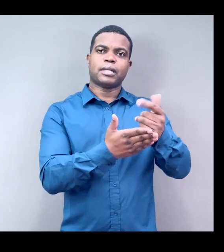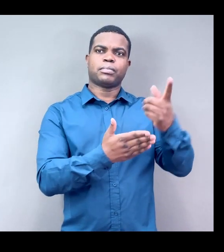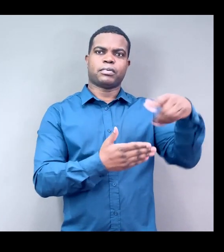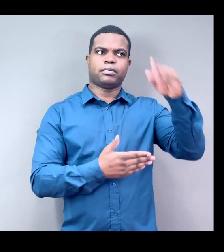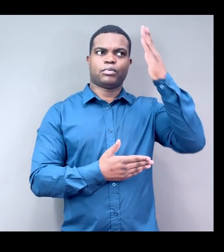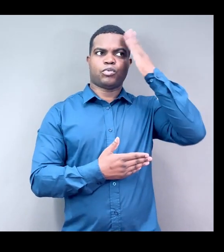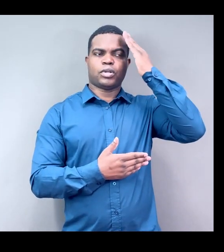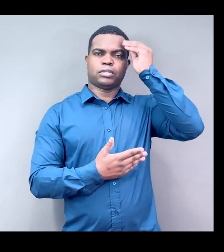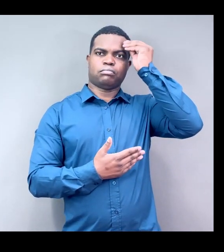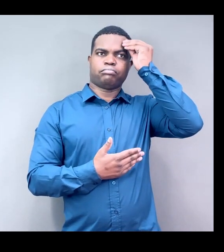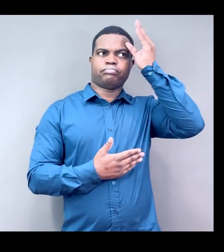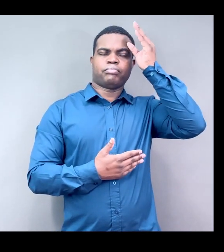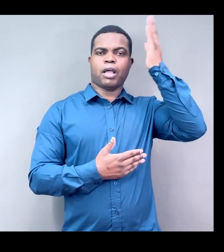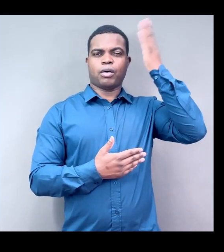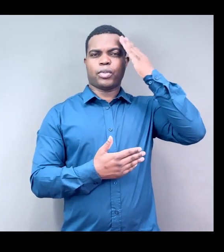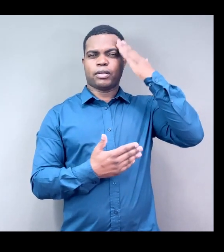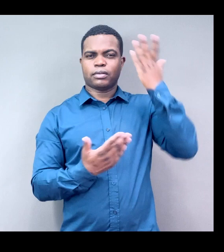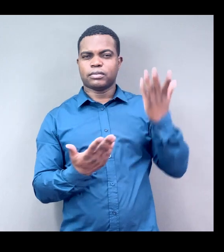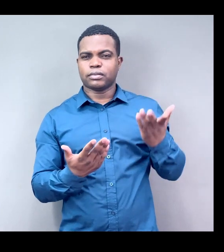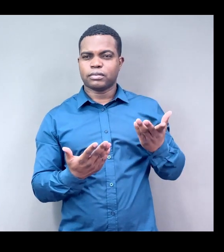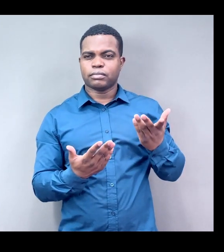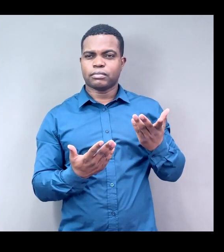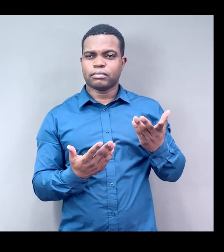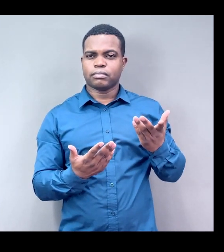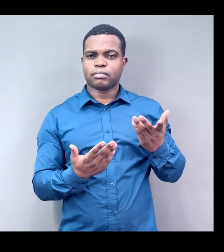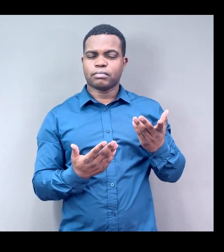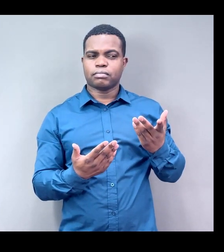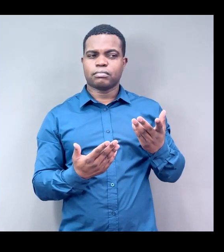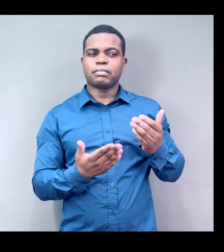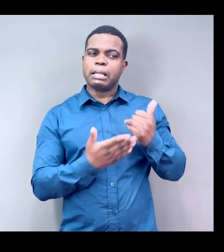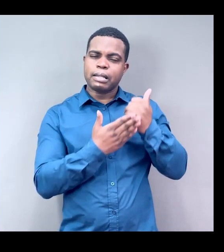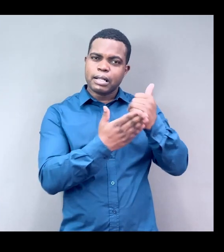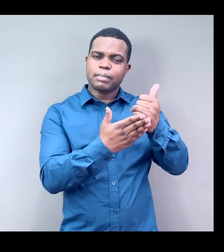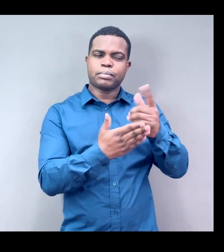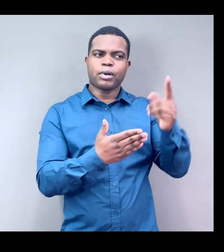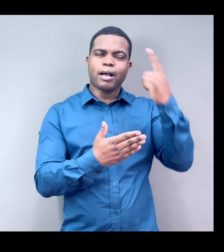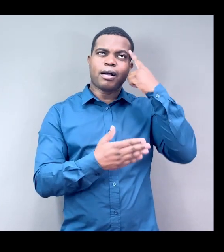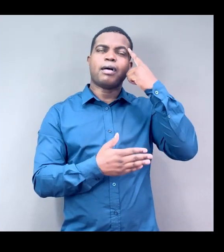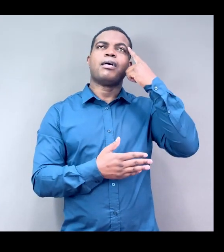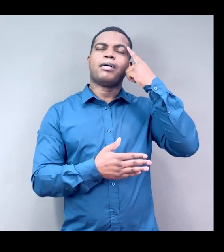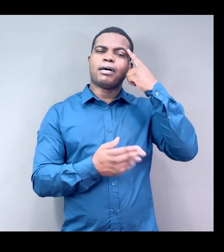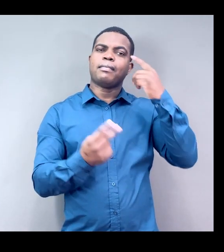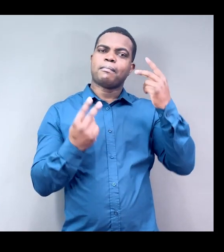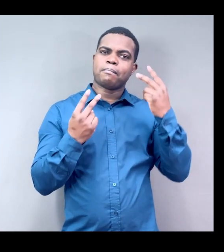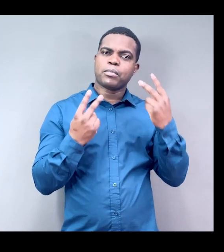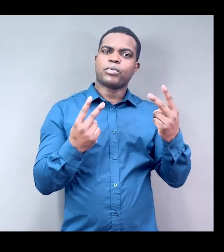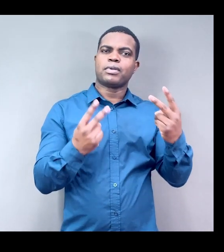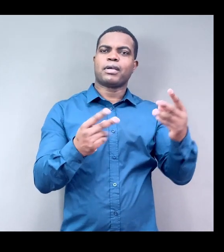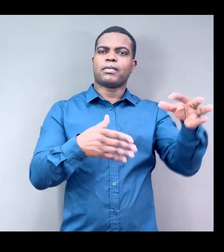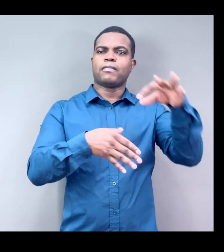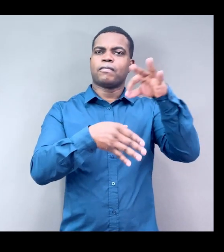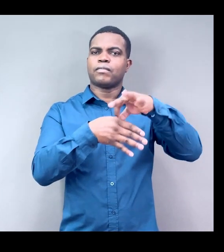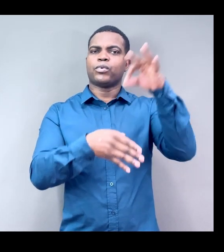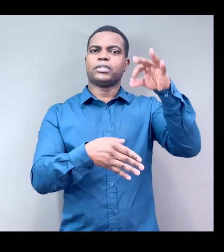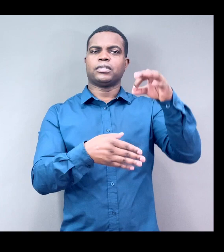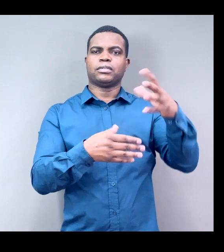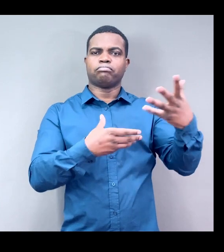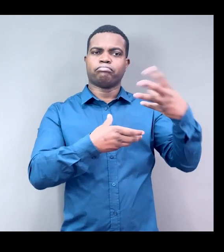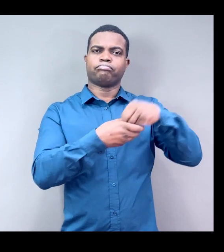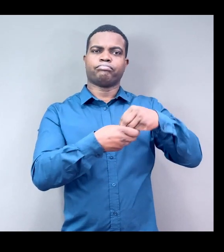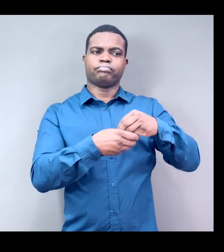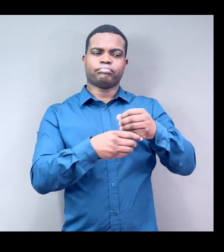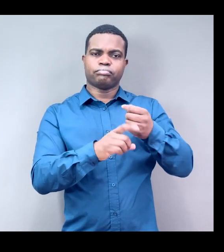the knowledge and awareness of these racialized young people on the importance of voting and